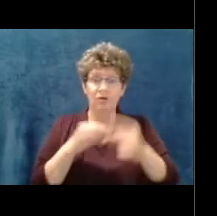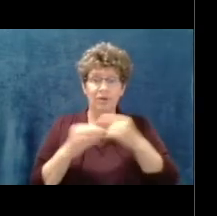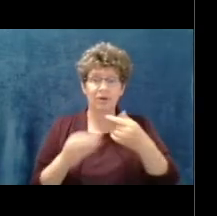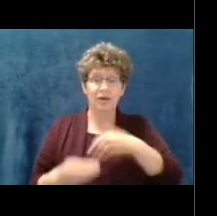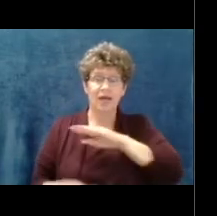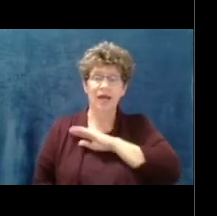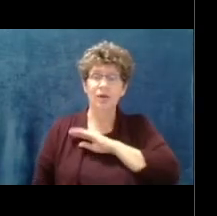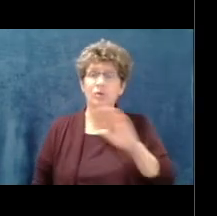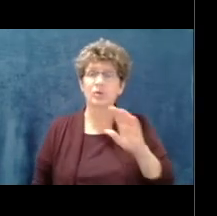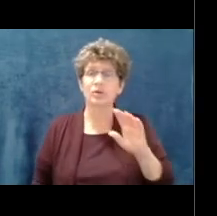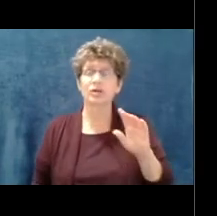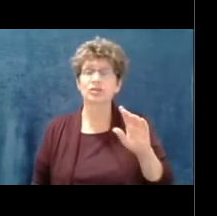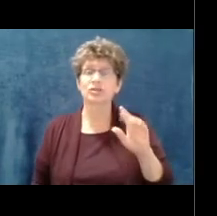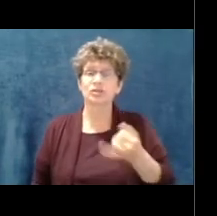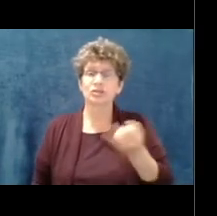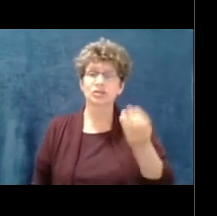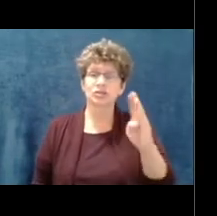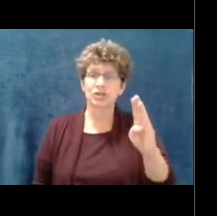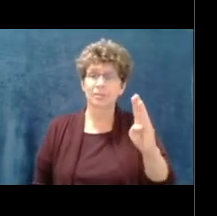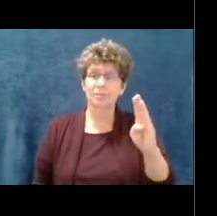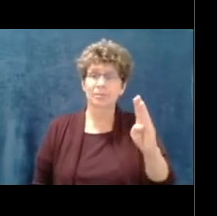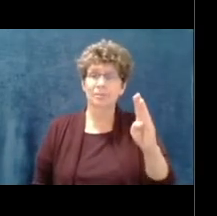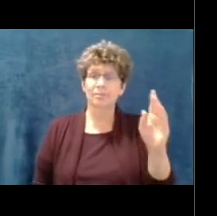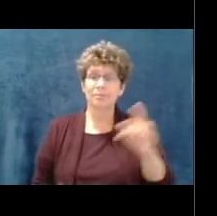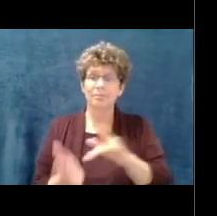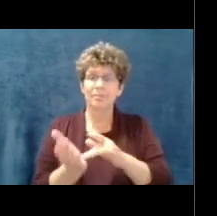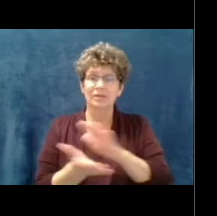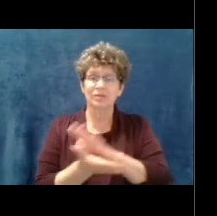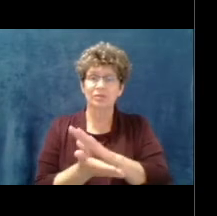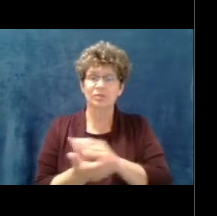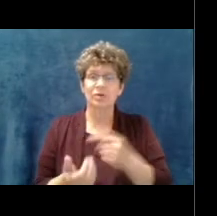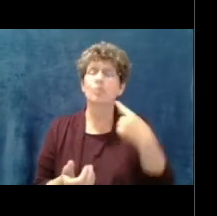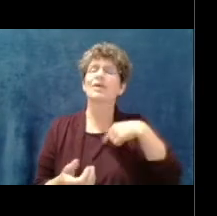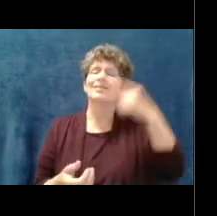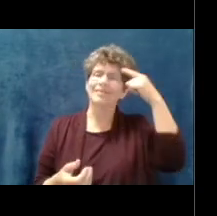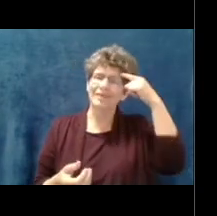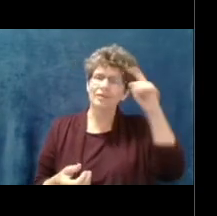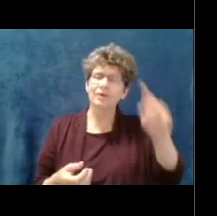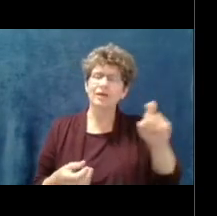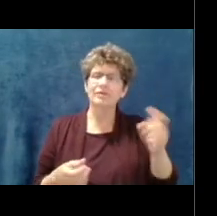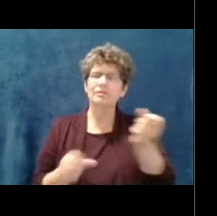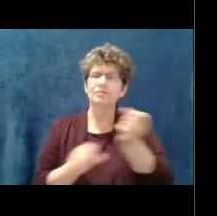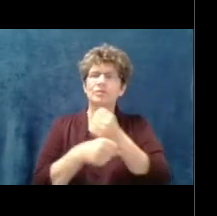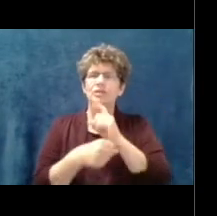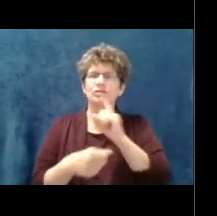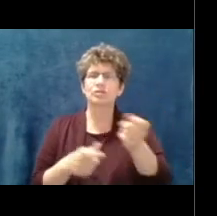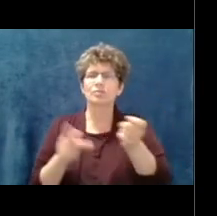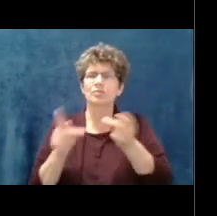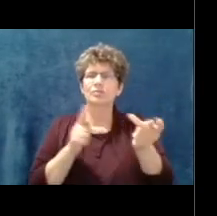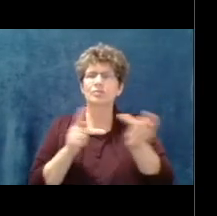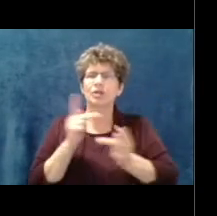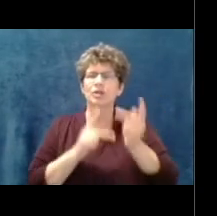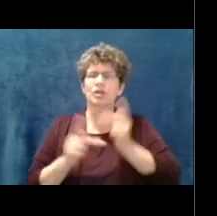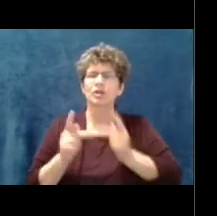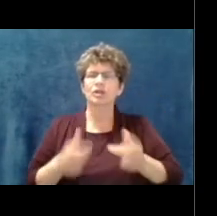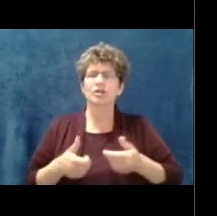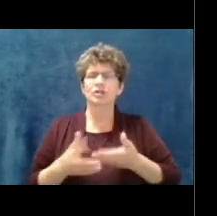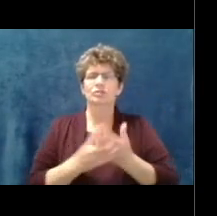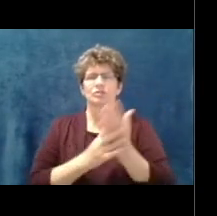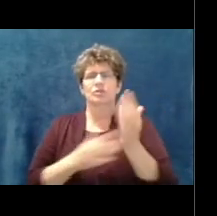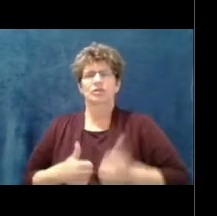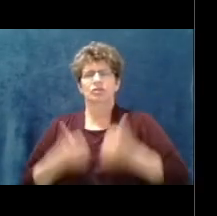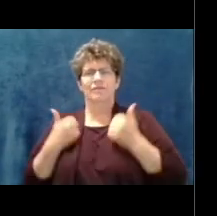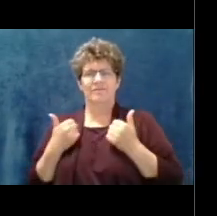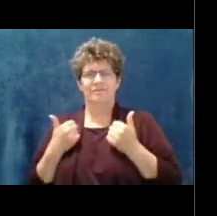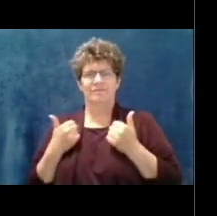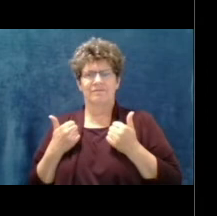but really, it's larger than that. It's to enable well-being. And well-being is about the reasons one wishes to